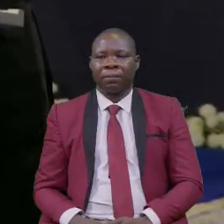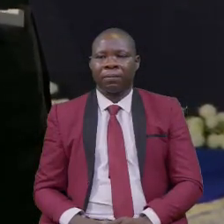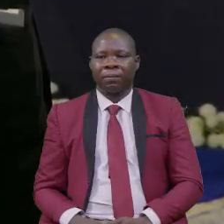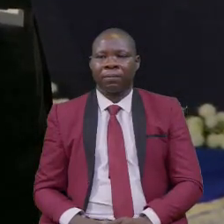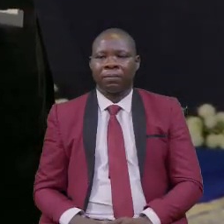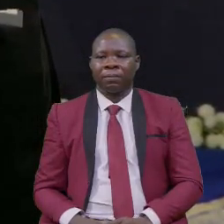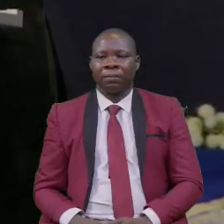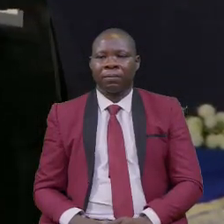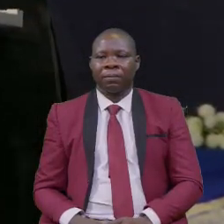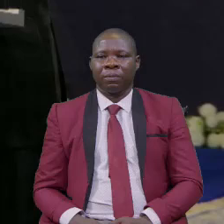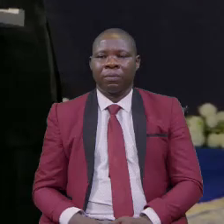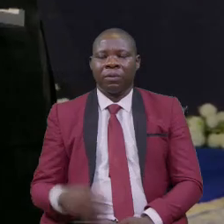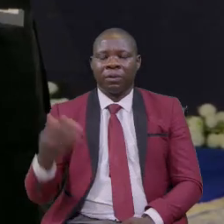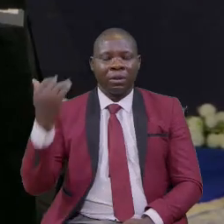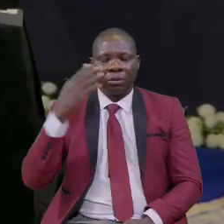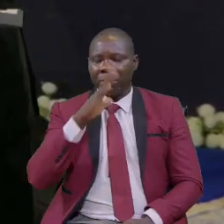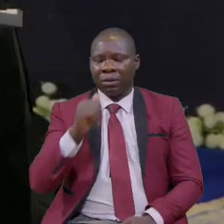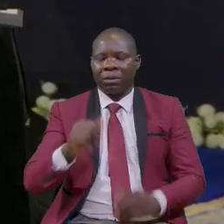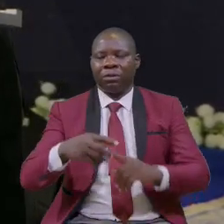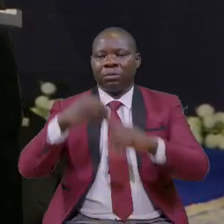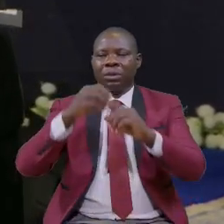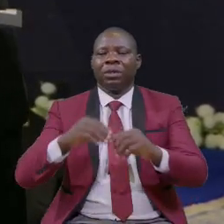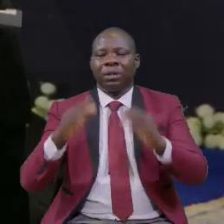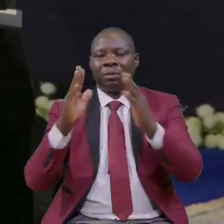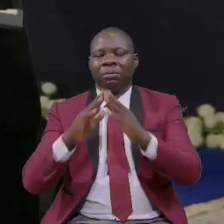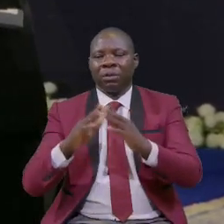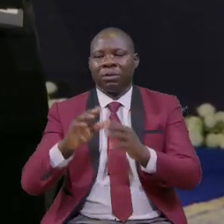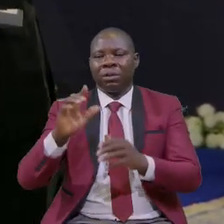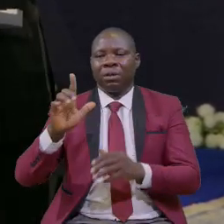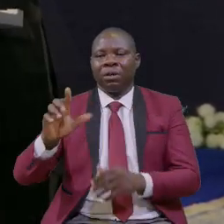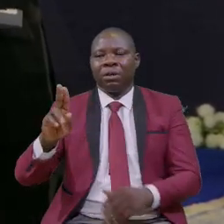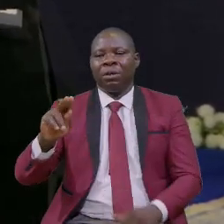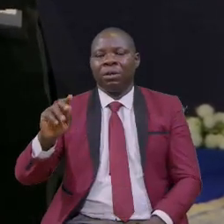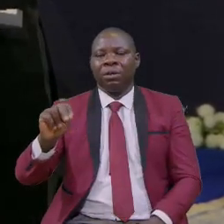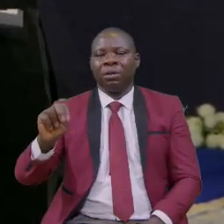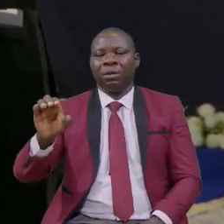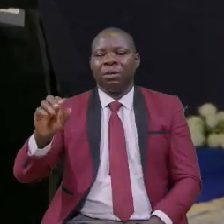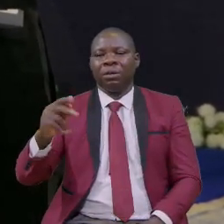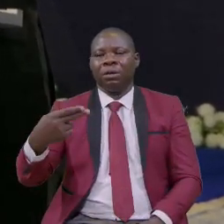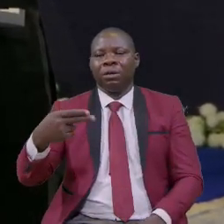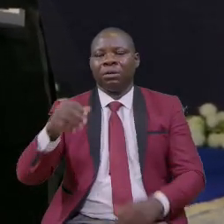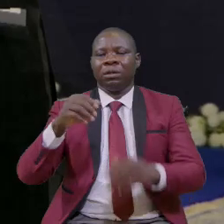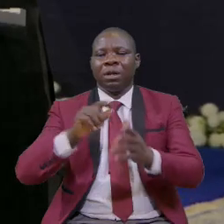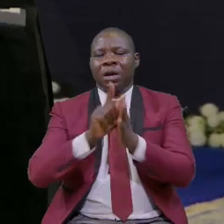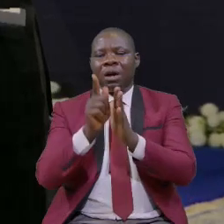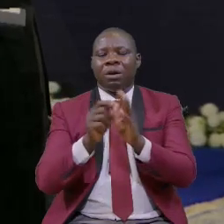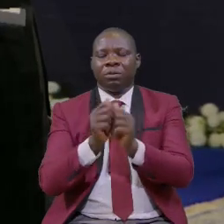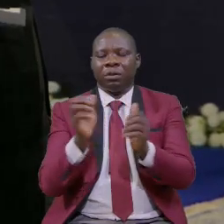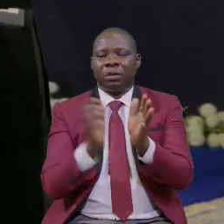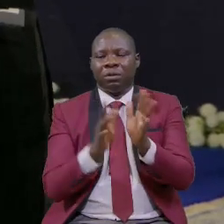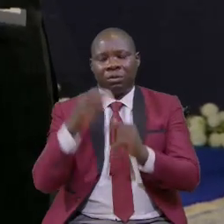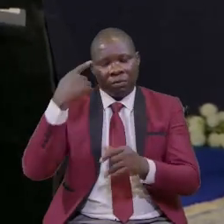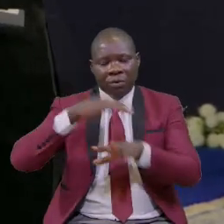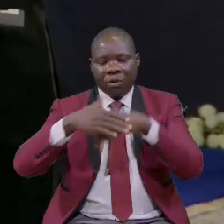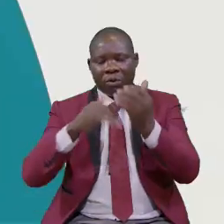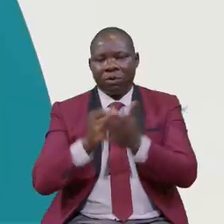+234 915 444 9263. There will be a special meeting, lunch hour with Jesus, for all those who gave their lives to